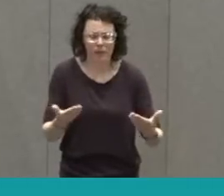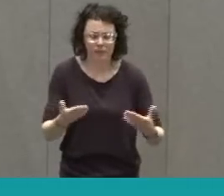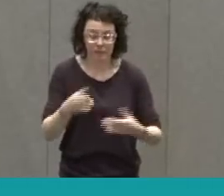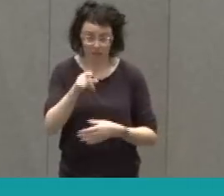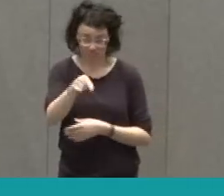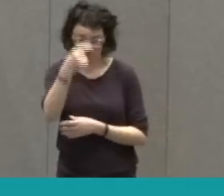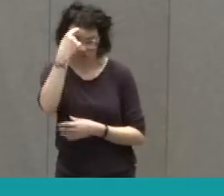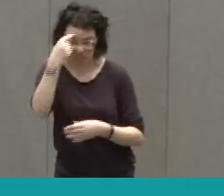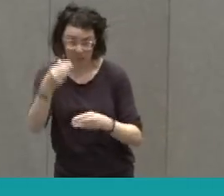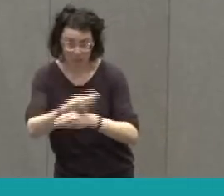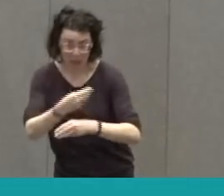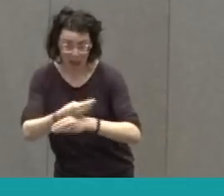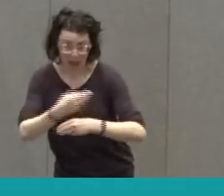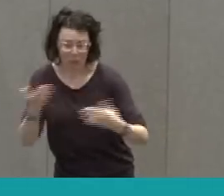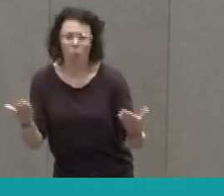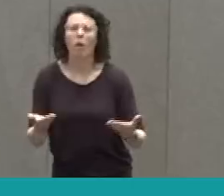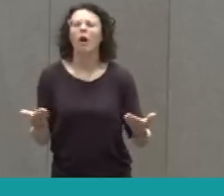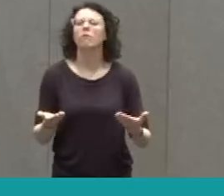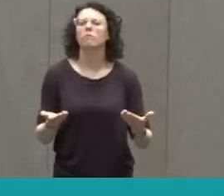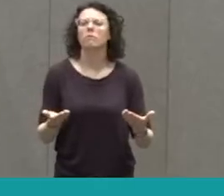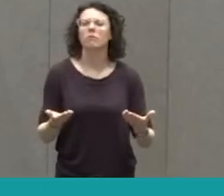this?